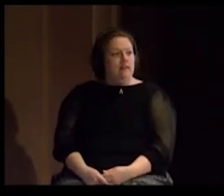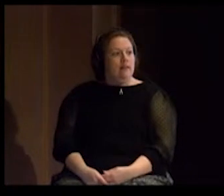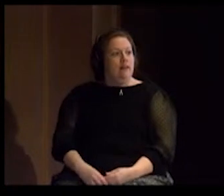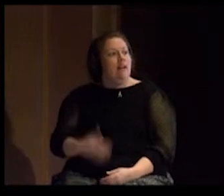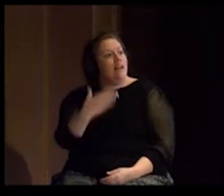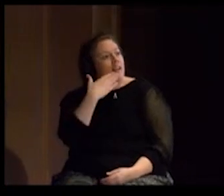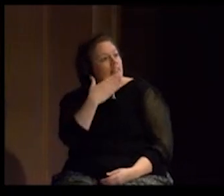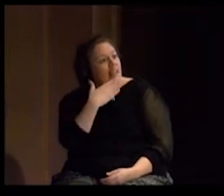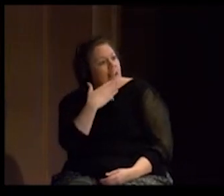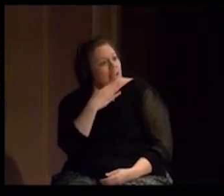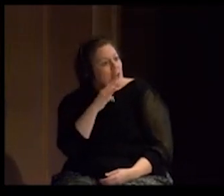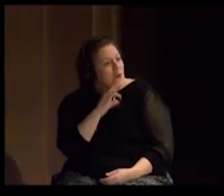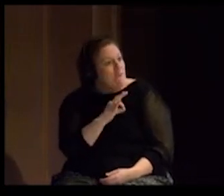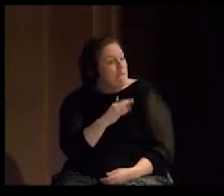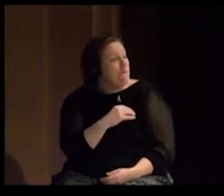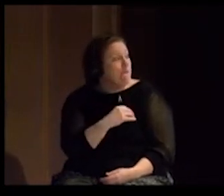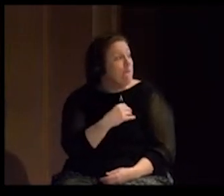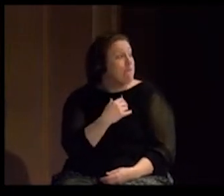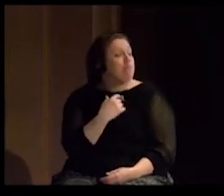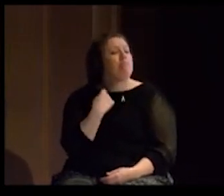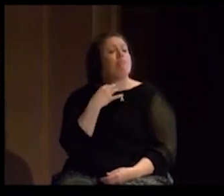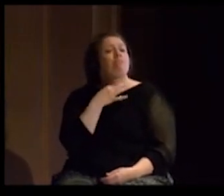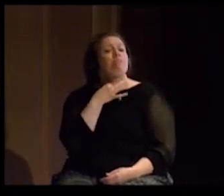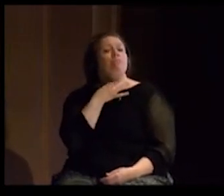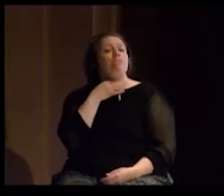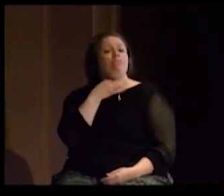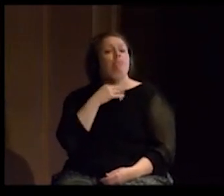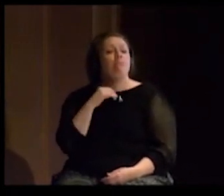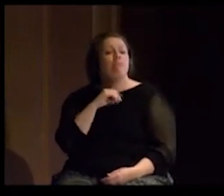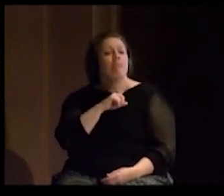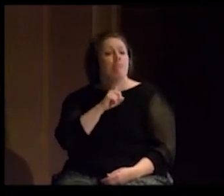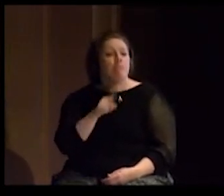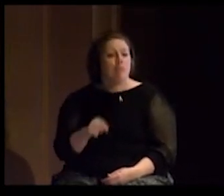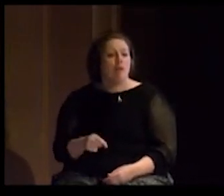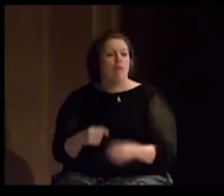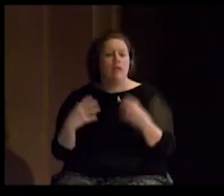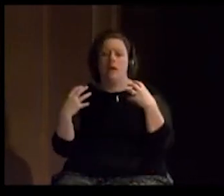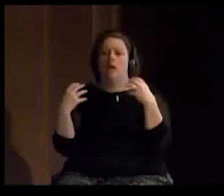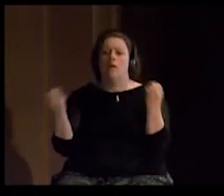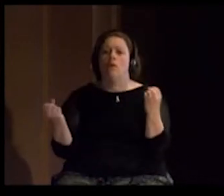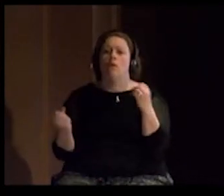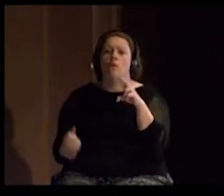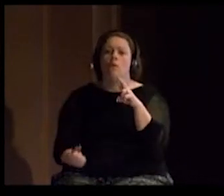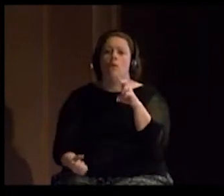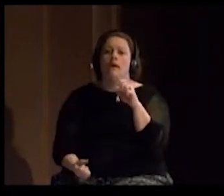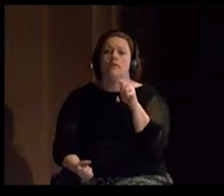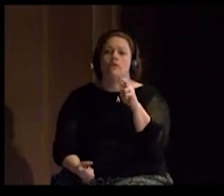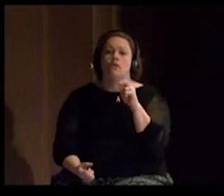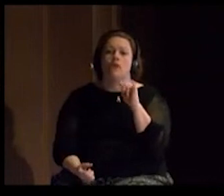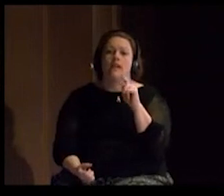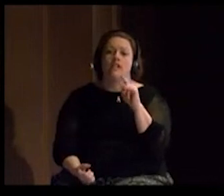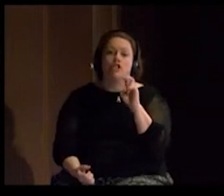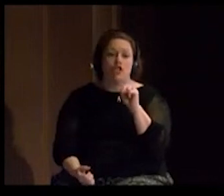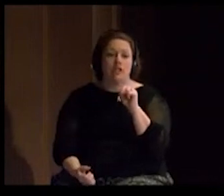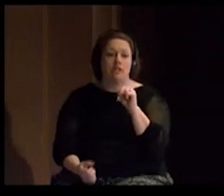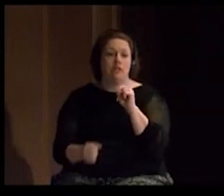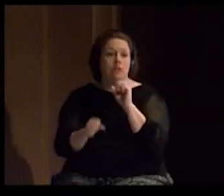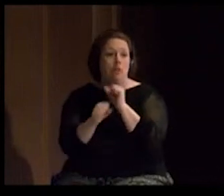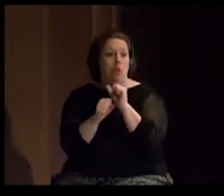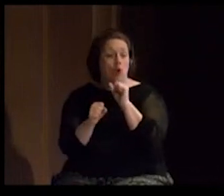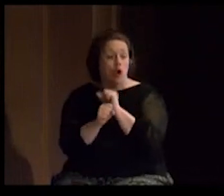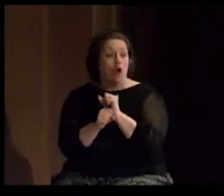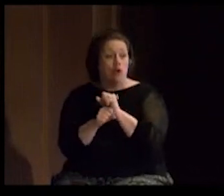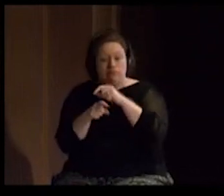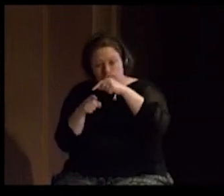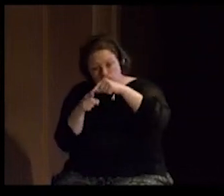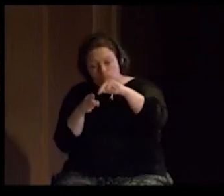Thank you, Basti. I'm really curious about the restoration work and the connection to your, and specifically,